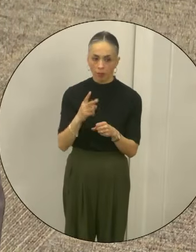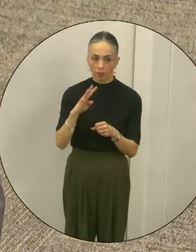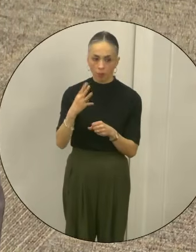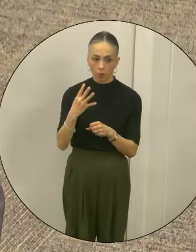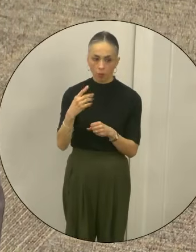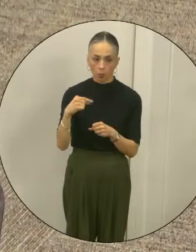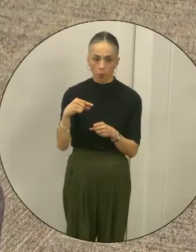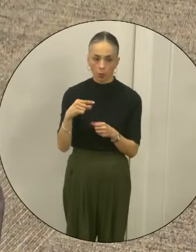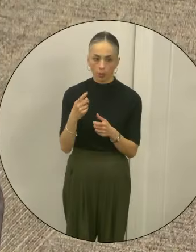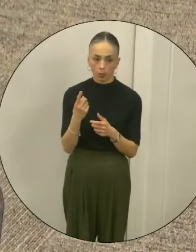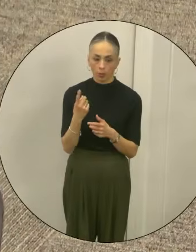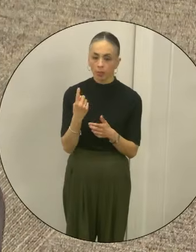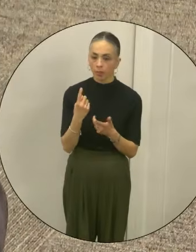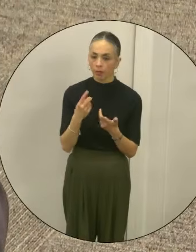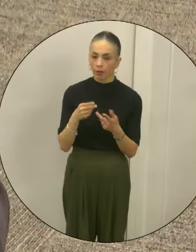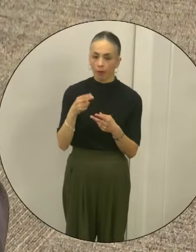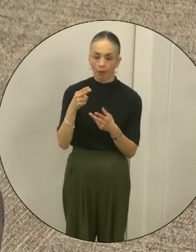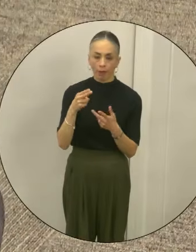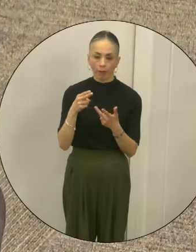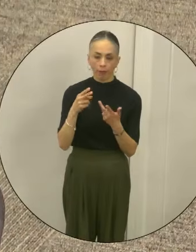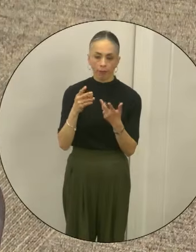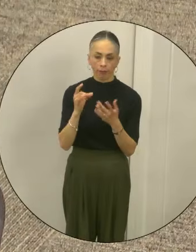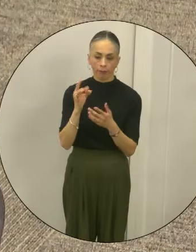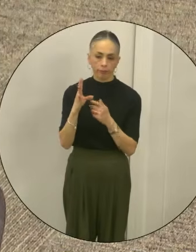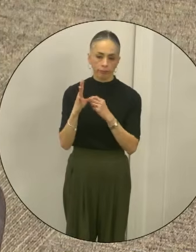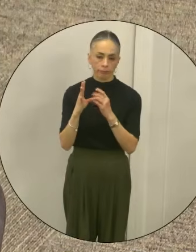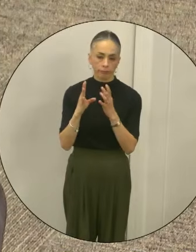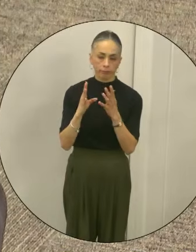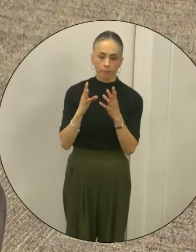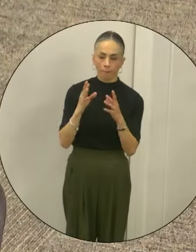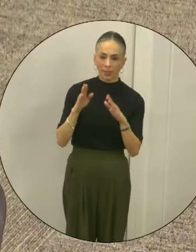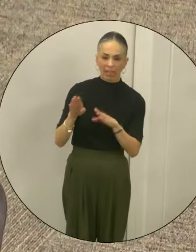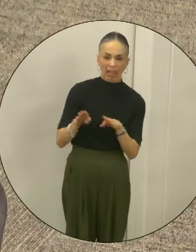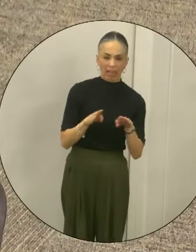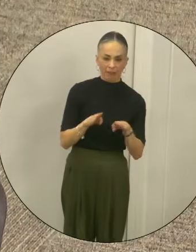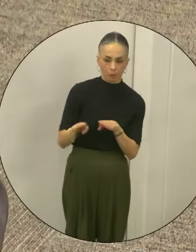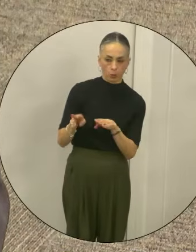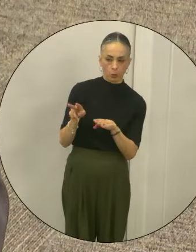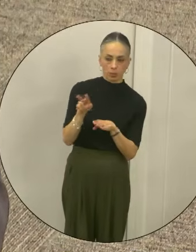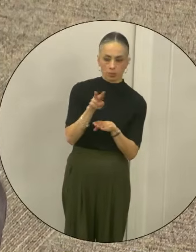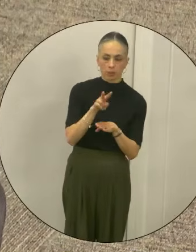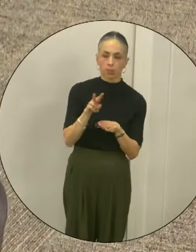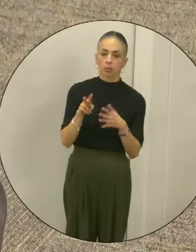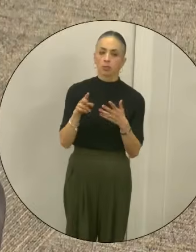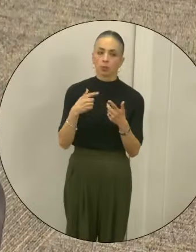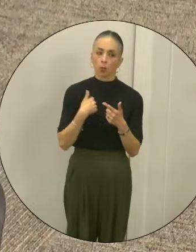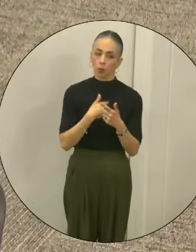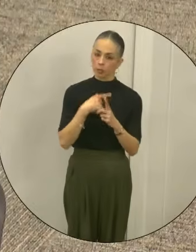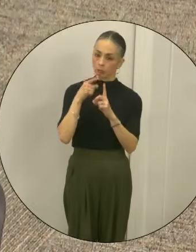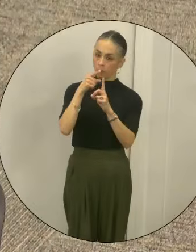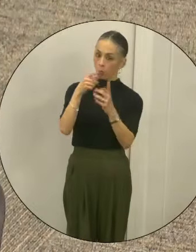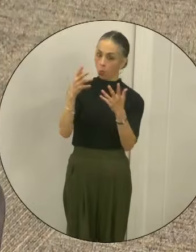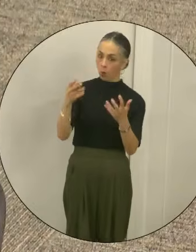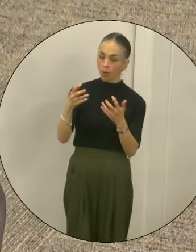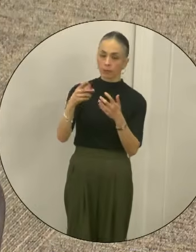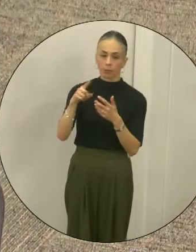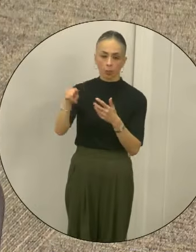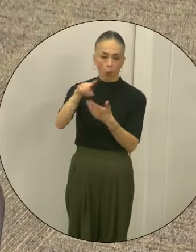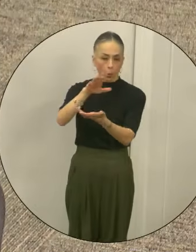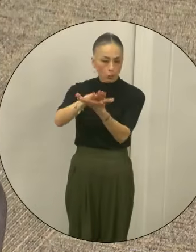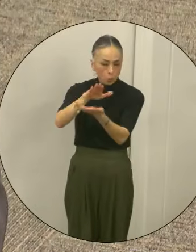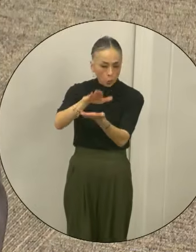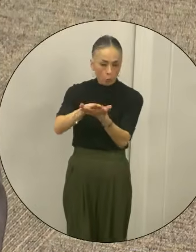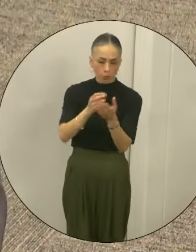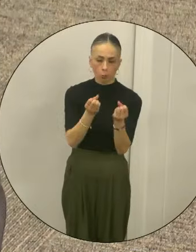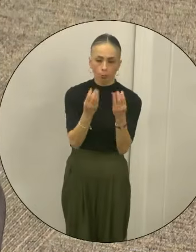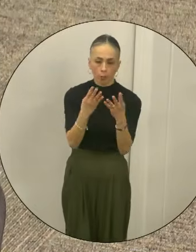year, in high-level behaviors. Our targeted approach was to wrap those schools with services from multiple departments, whether it's guidance